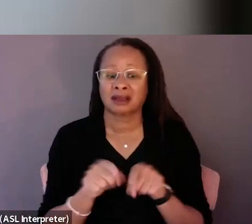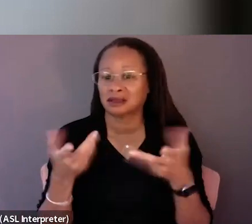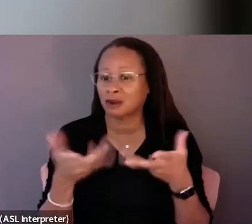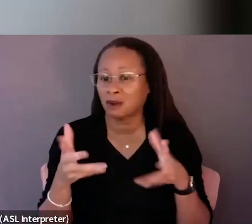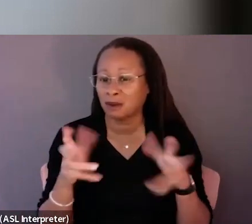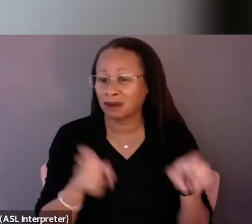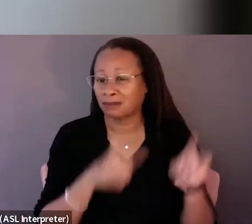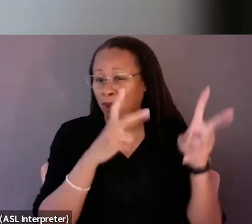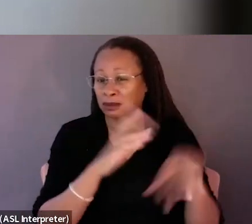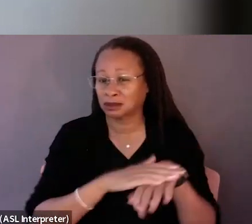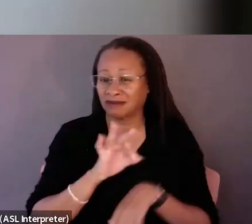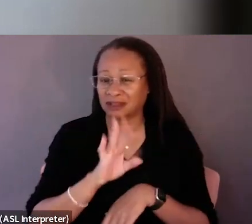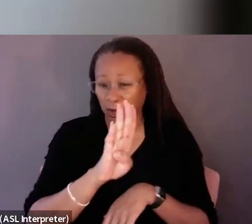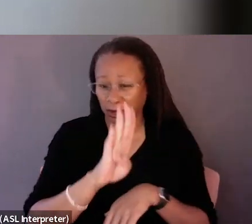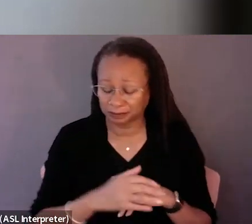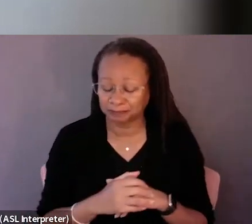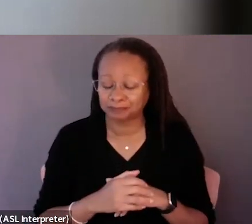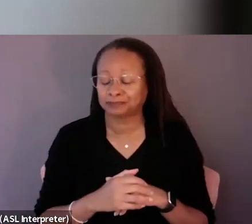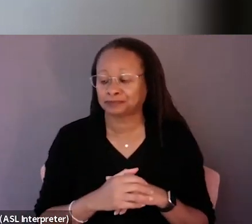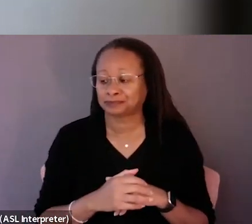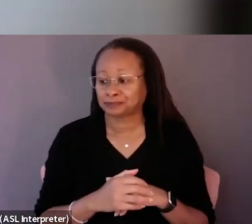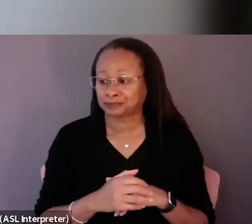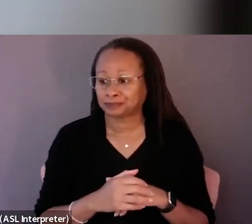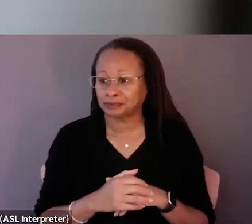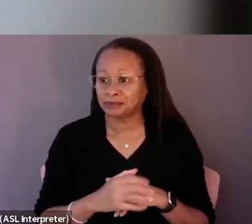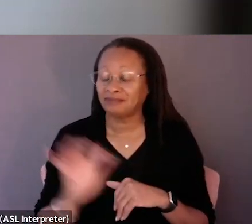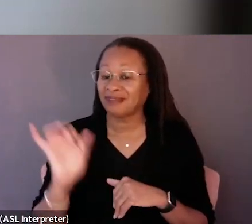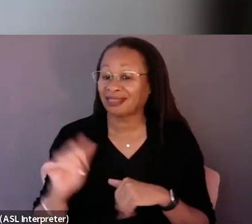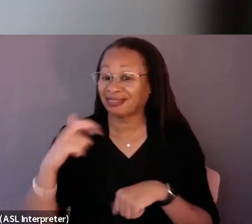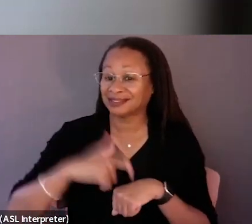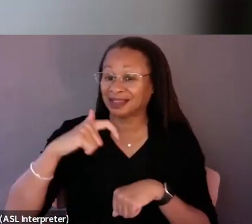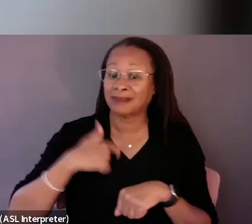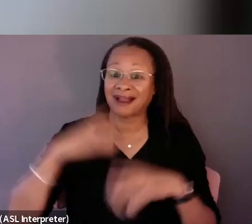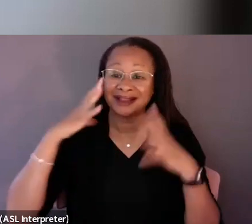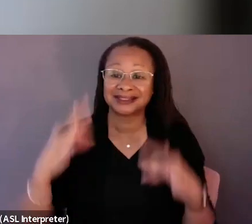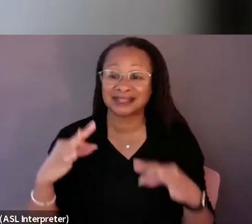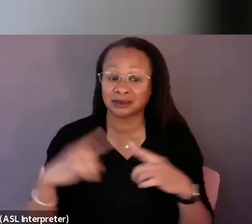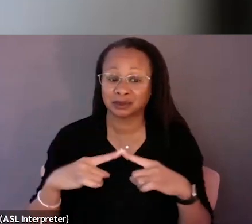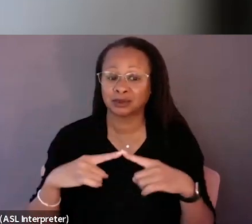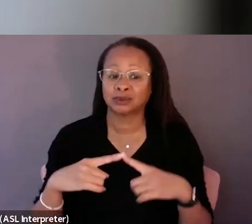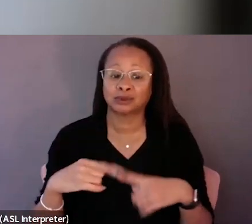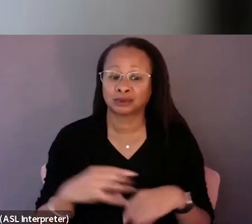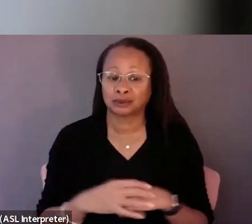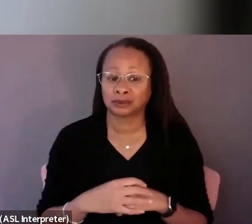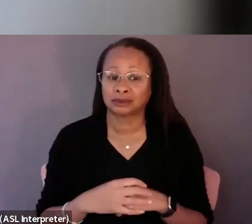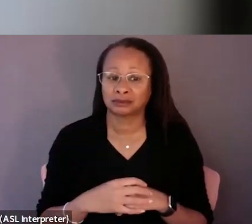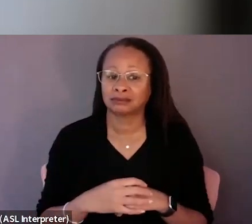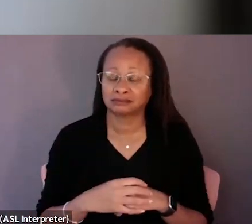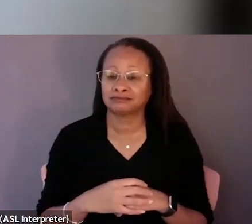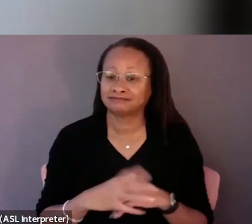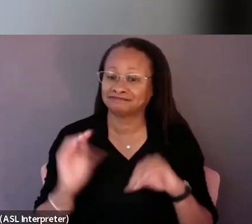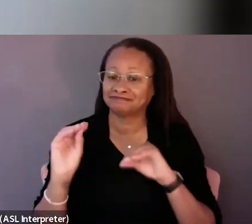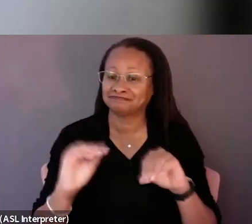posted on Facebook. So that was the time I decided to place it in the